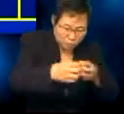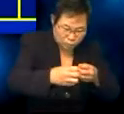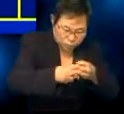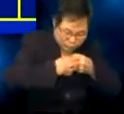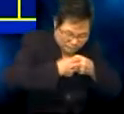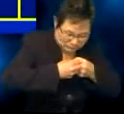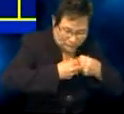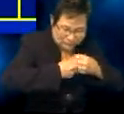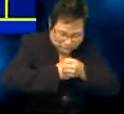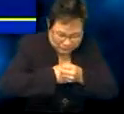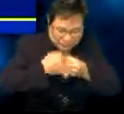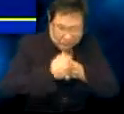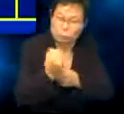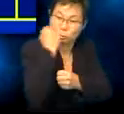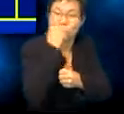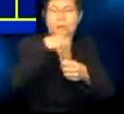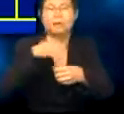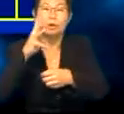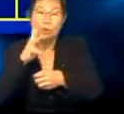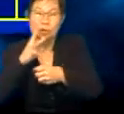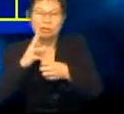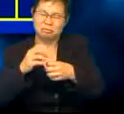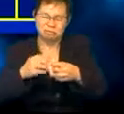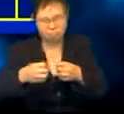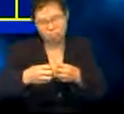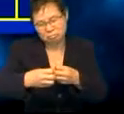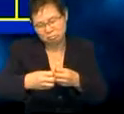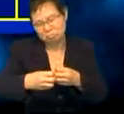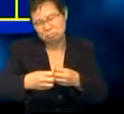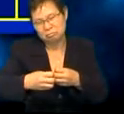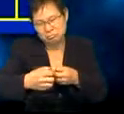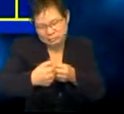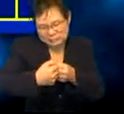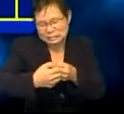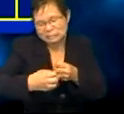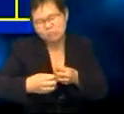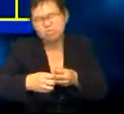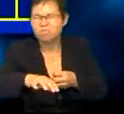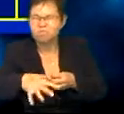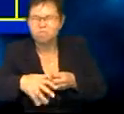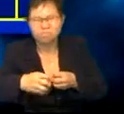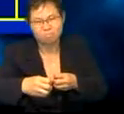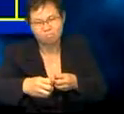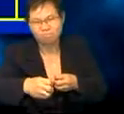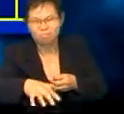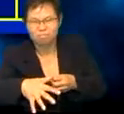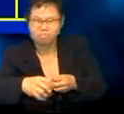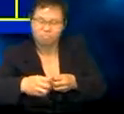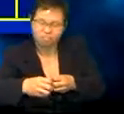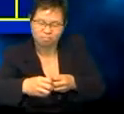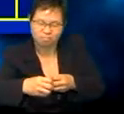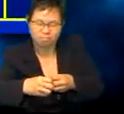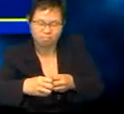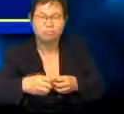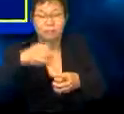are very strong. In liquids, the forces of attraction between particles are not so